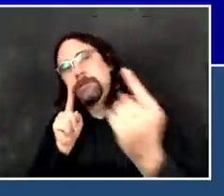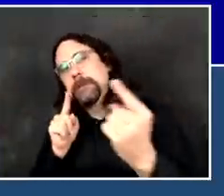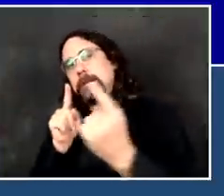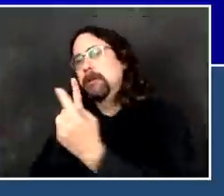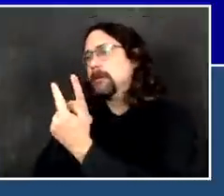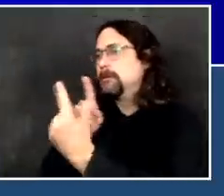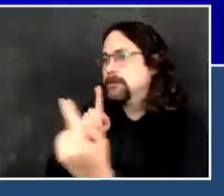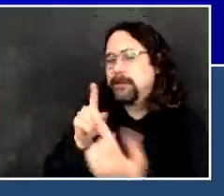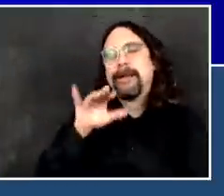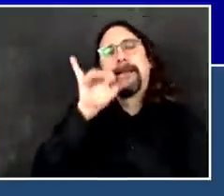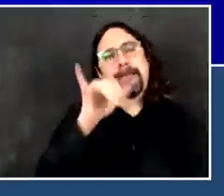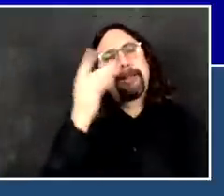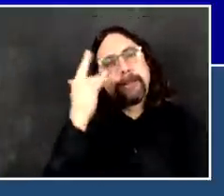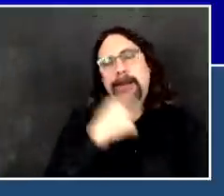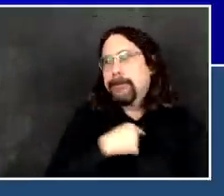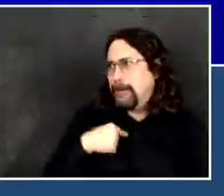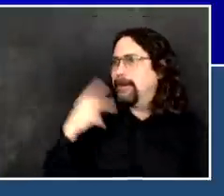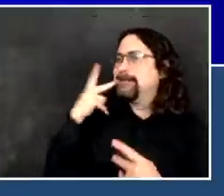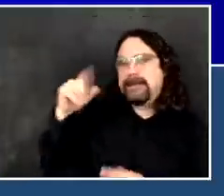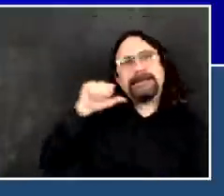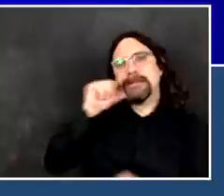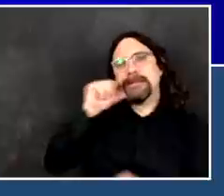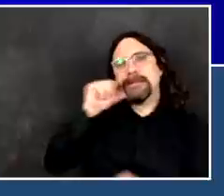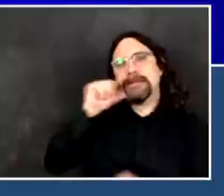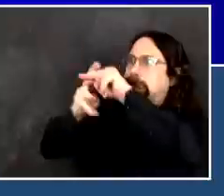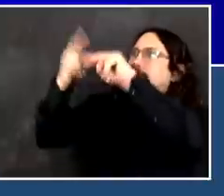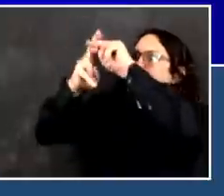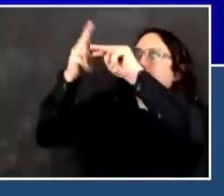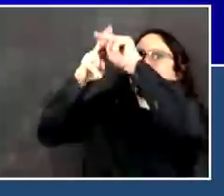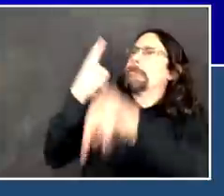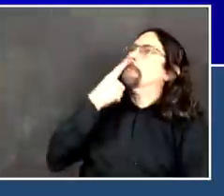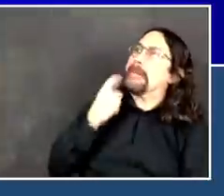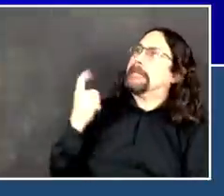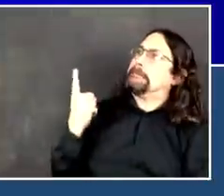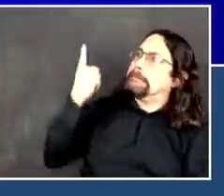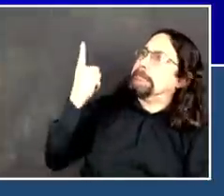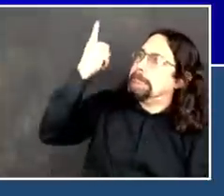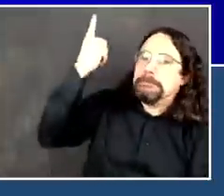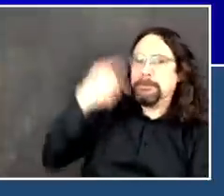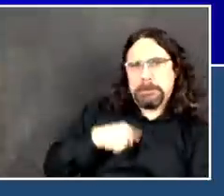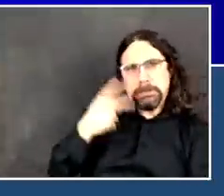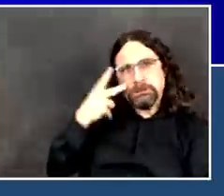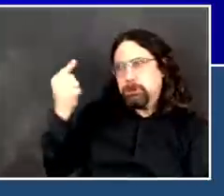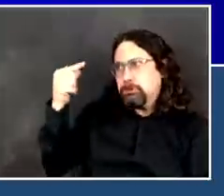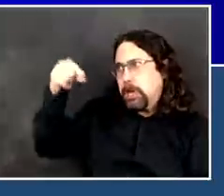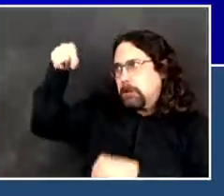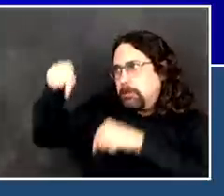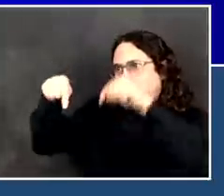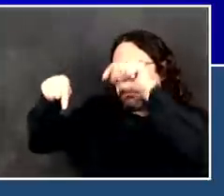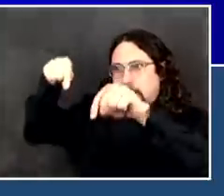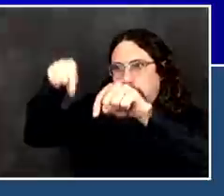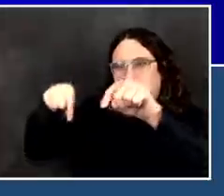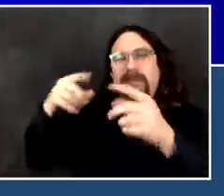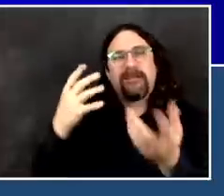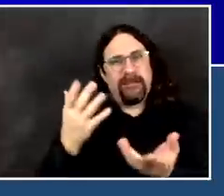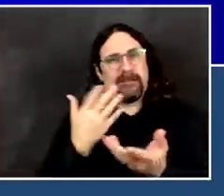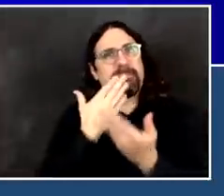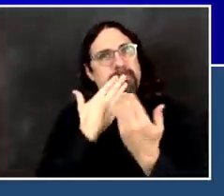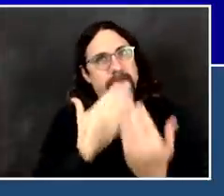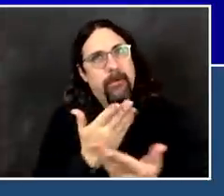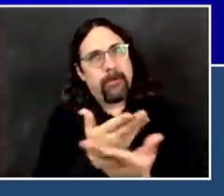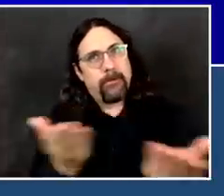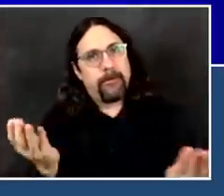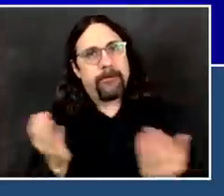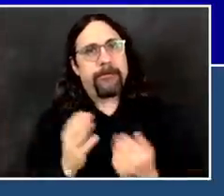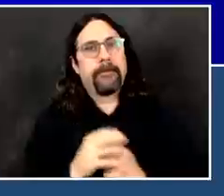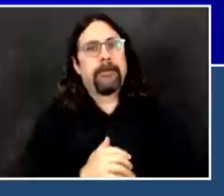I always want to offer my thanks to anyone and everyone who stands up for New York City. And today we're talking about great